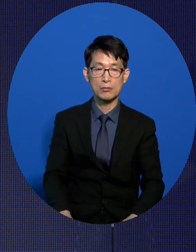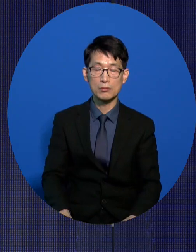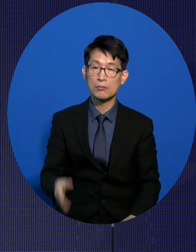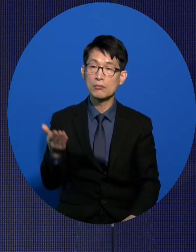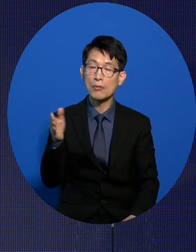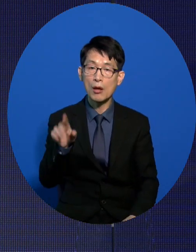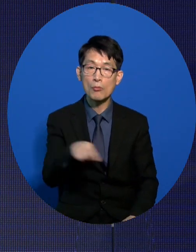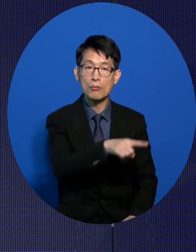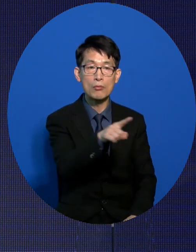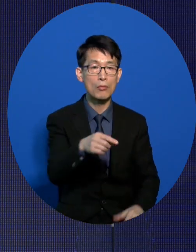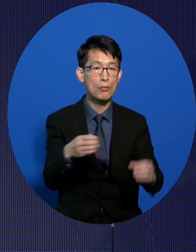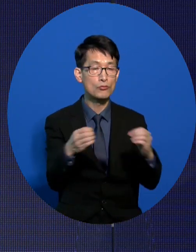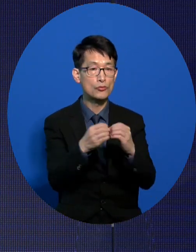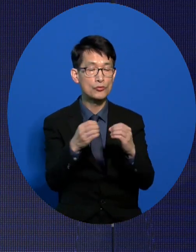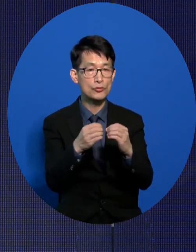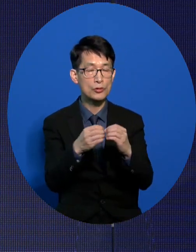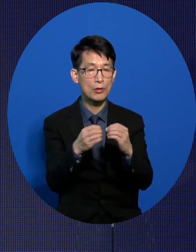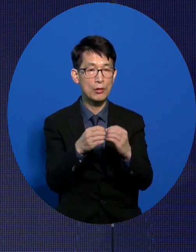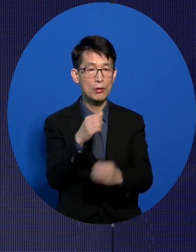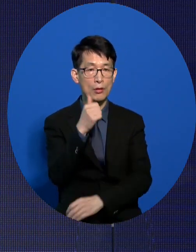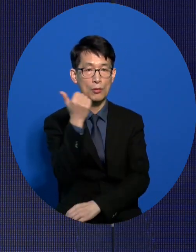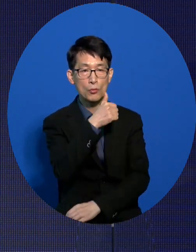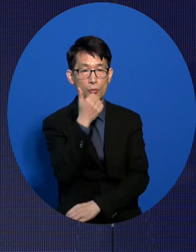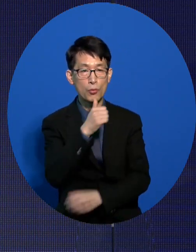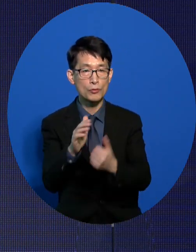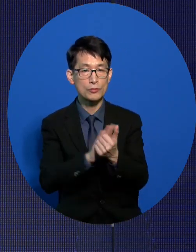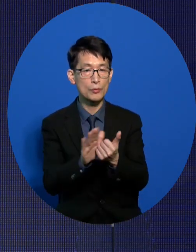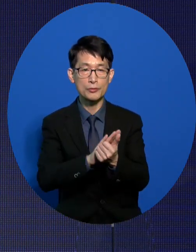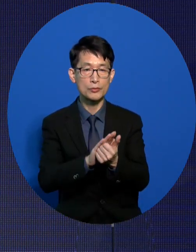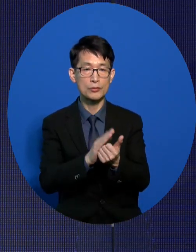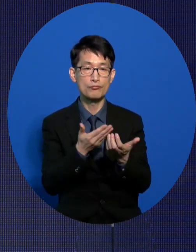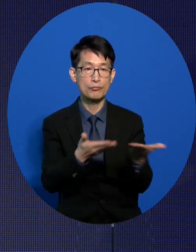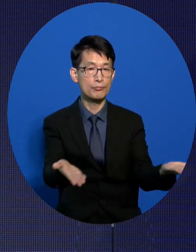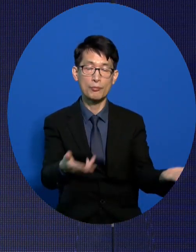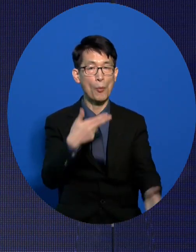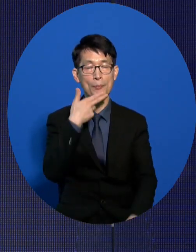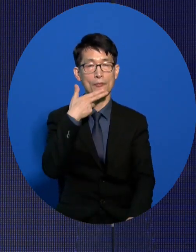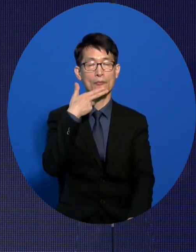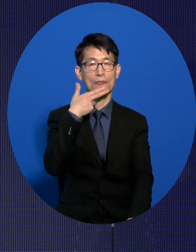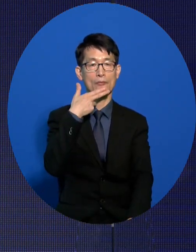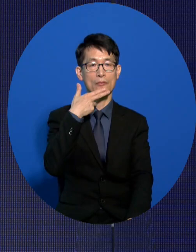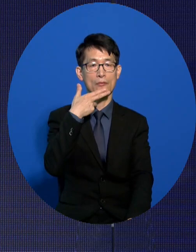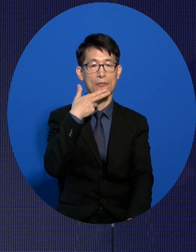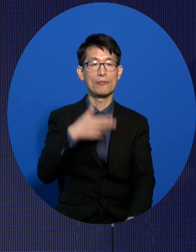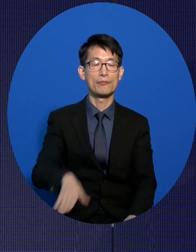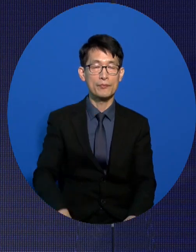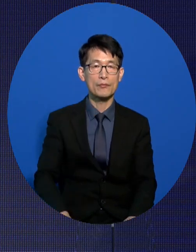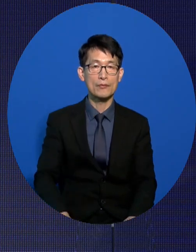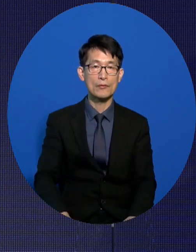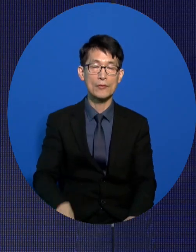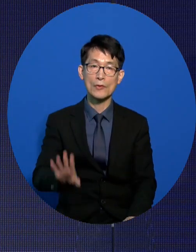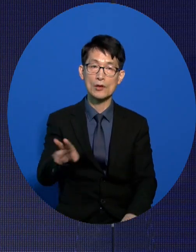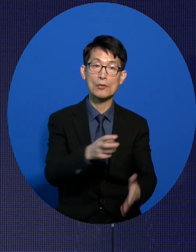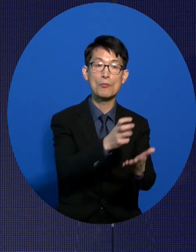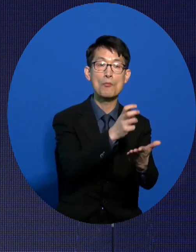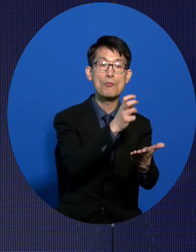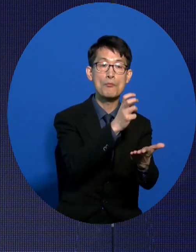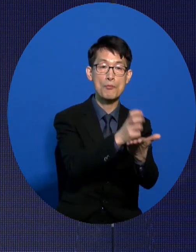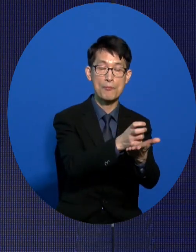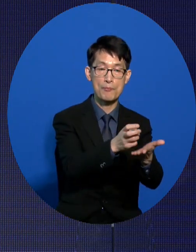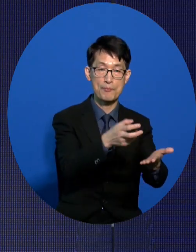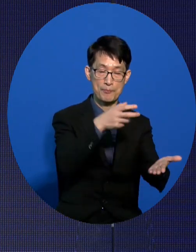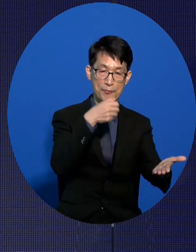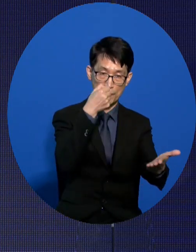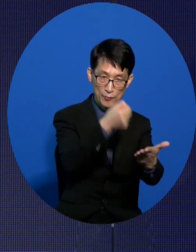of budget because we have sign language and it's a useless attempt. And also from 2008, we had